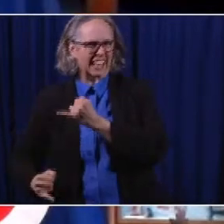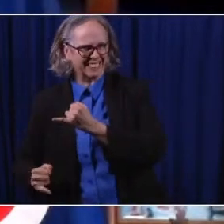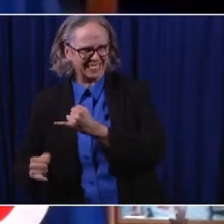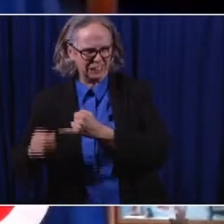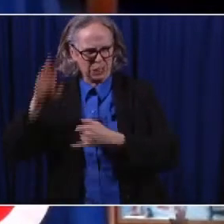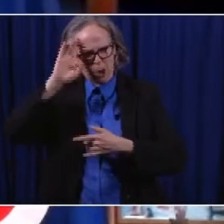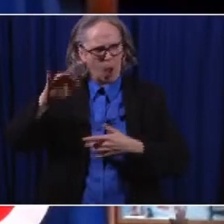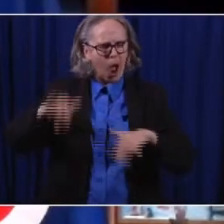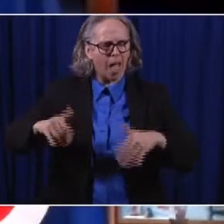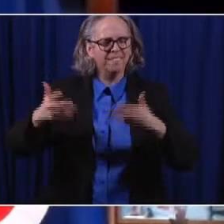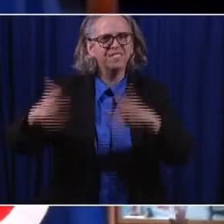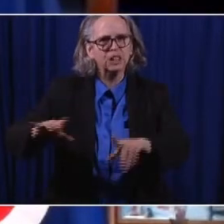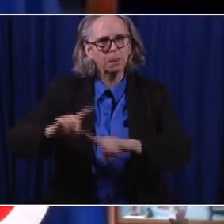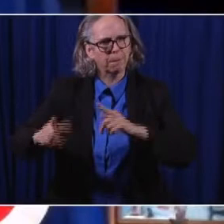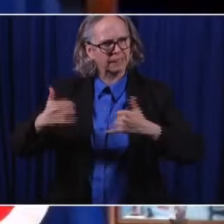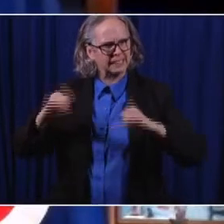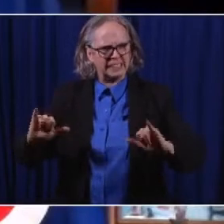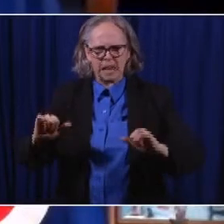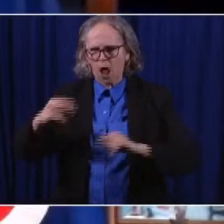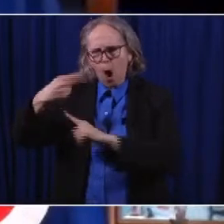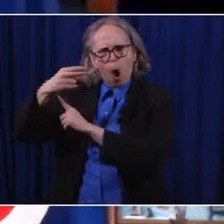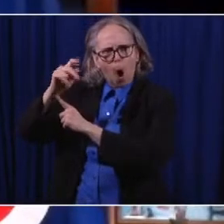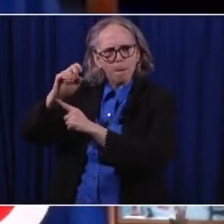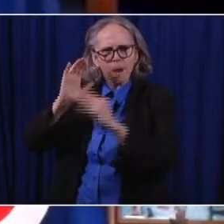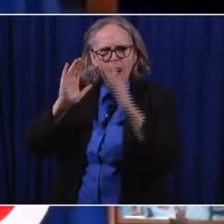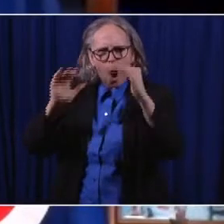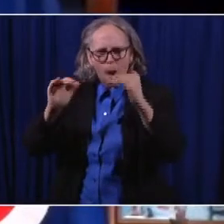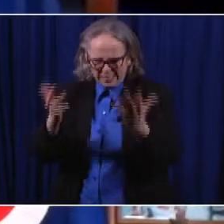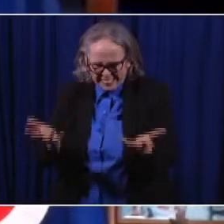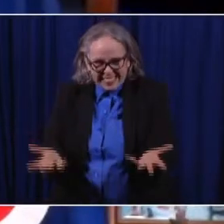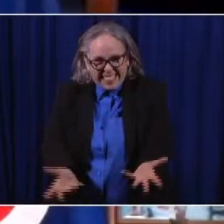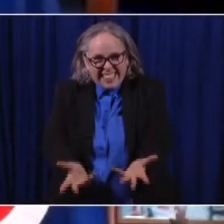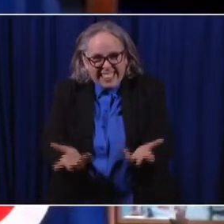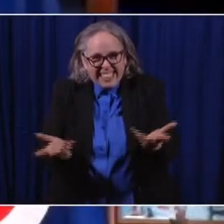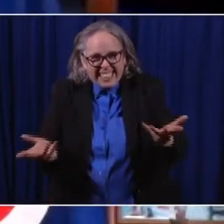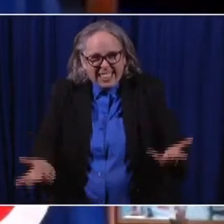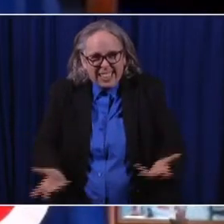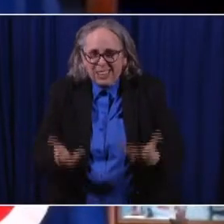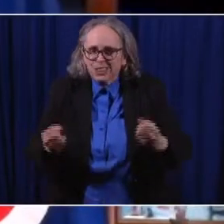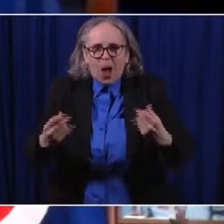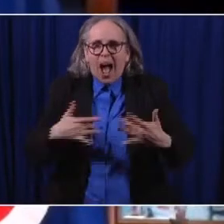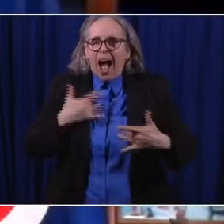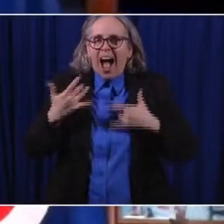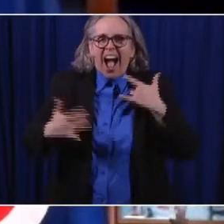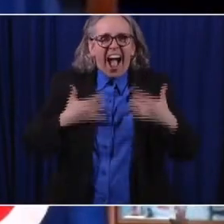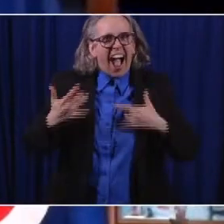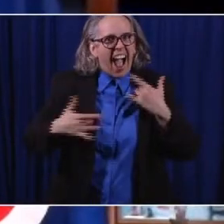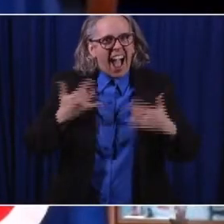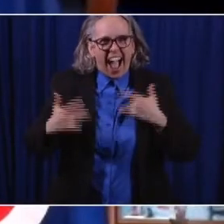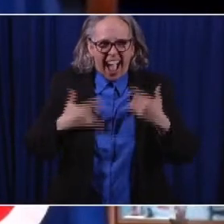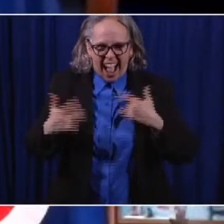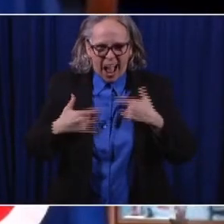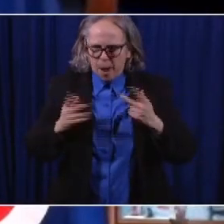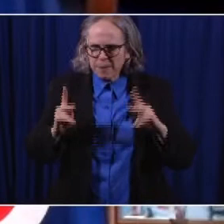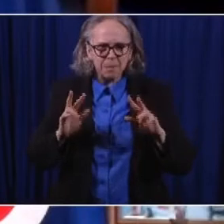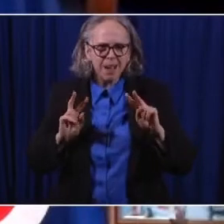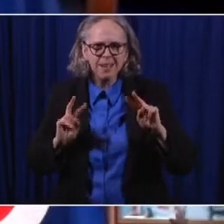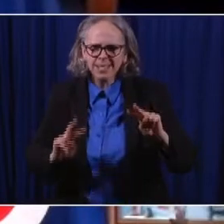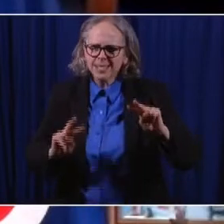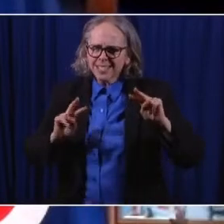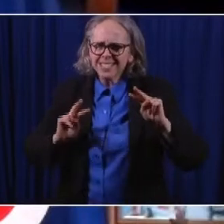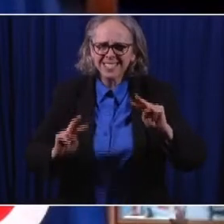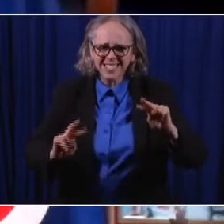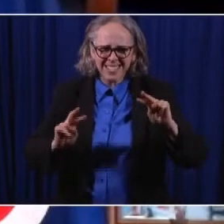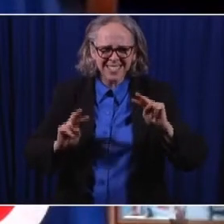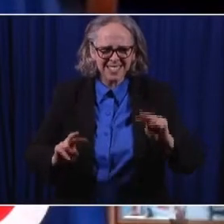was hope. And it was the beginning of feeling, I think, for many of them, that they didn't just have therapeutics, but they